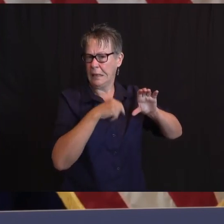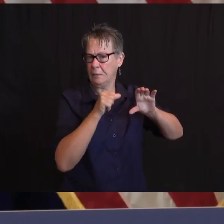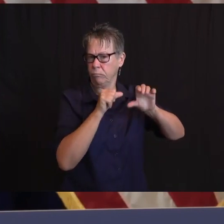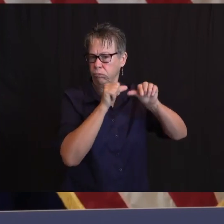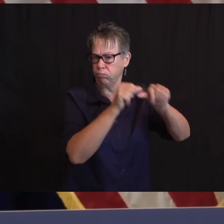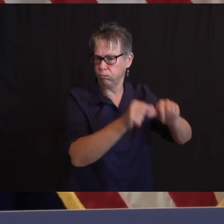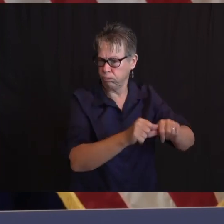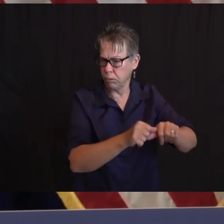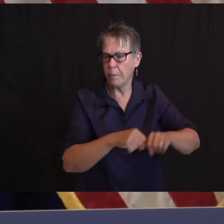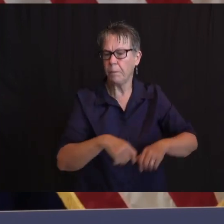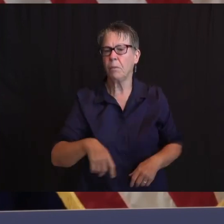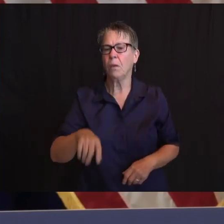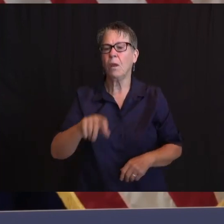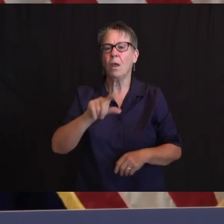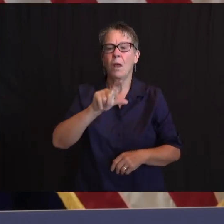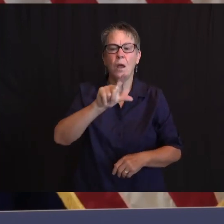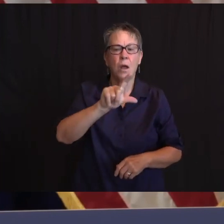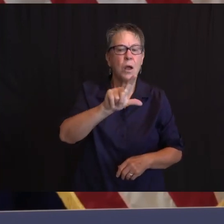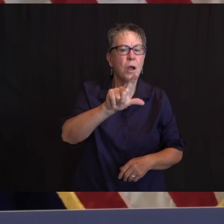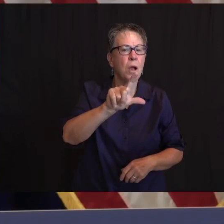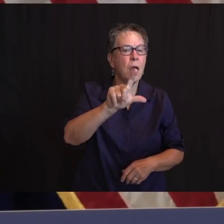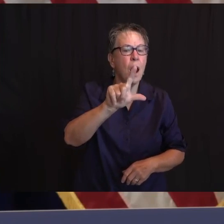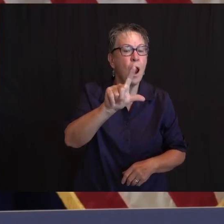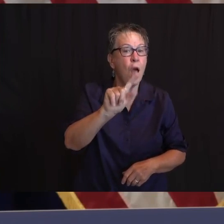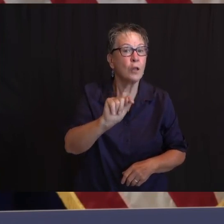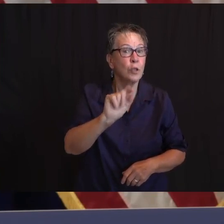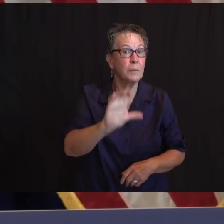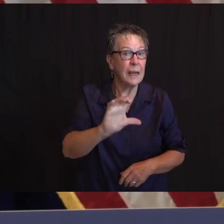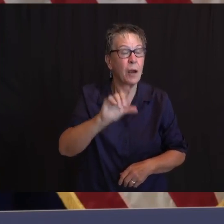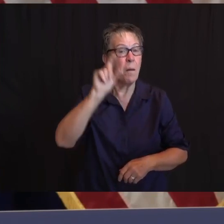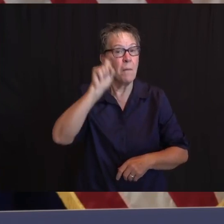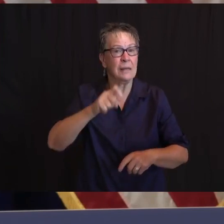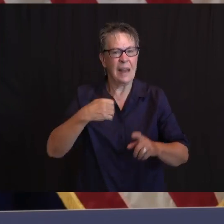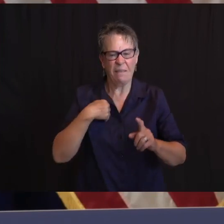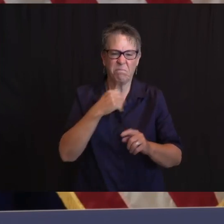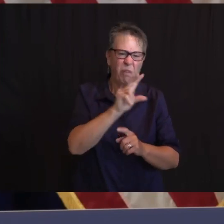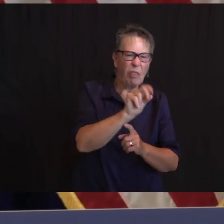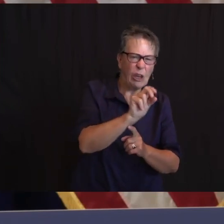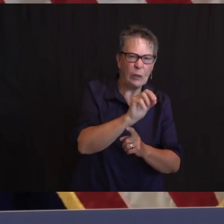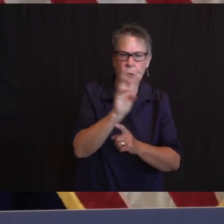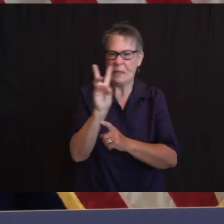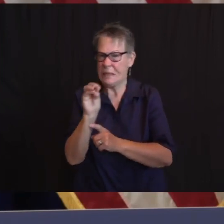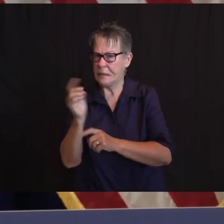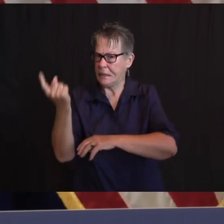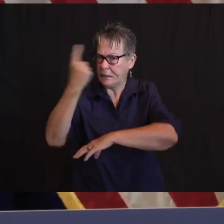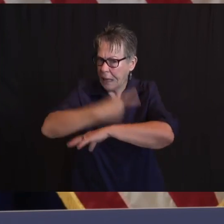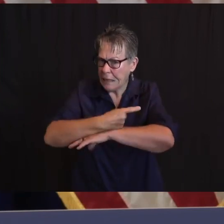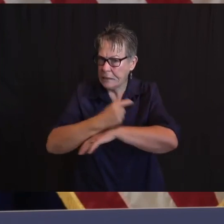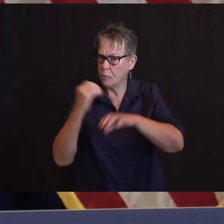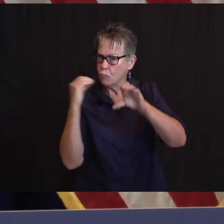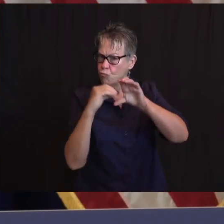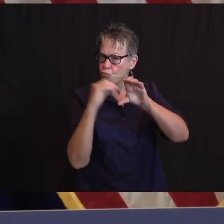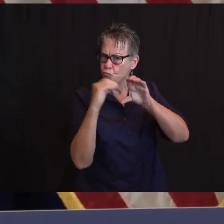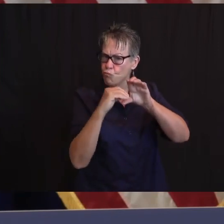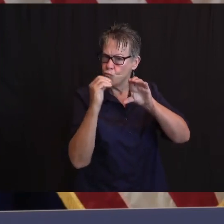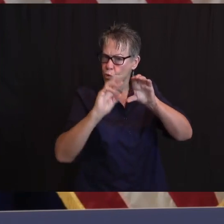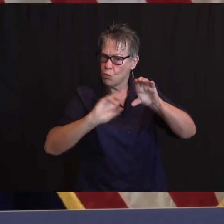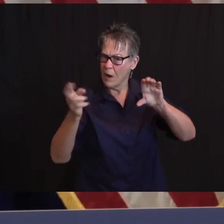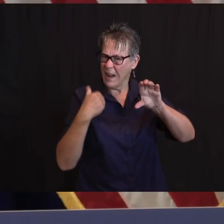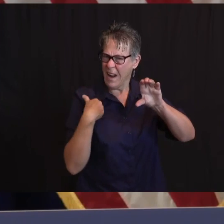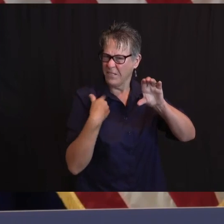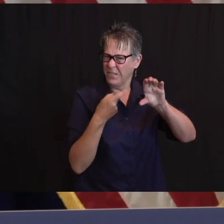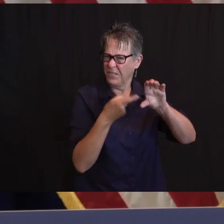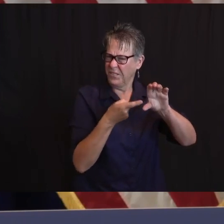OEM in coordination with the county OEMs, in making sure that we're spreading this across the state. The goal is to be further prepared for